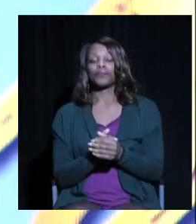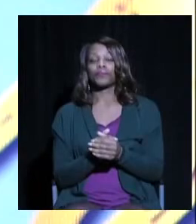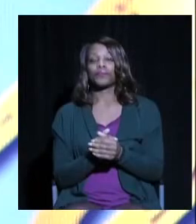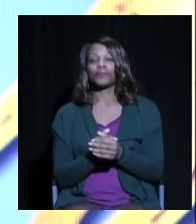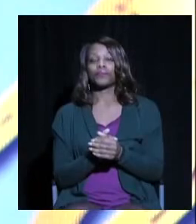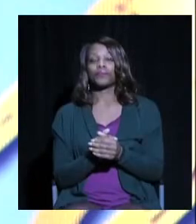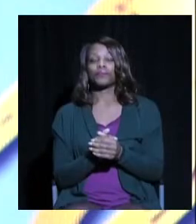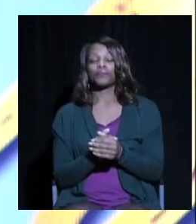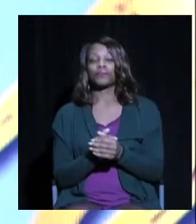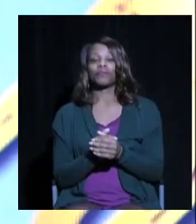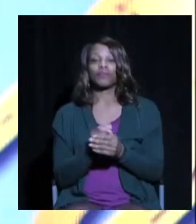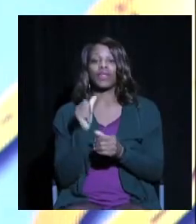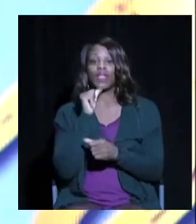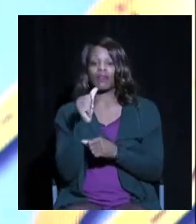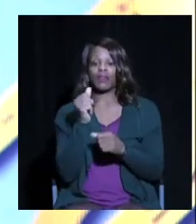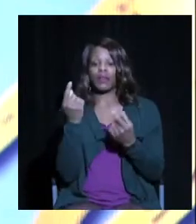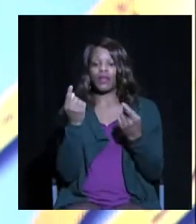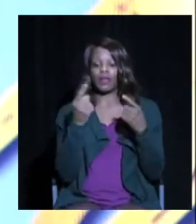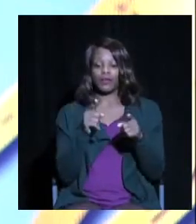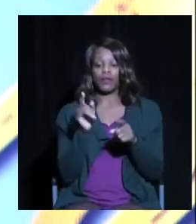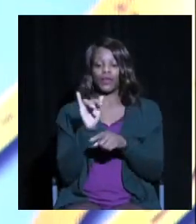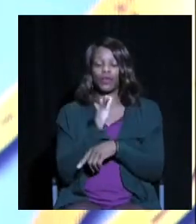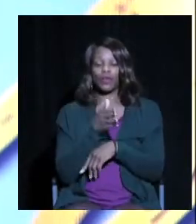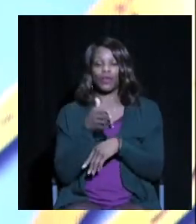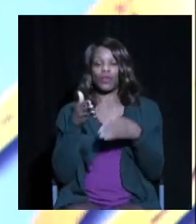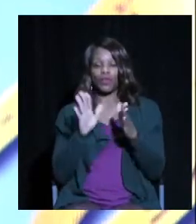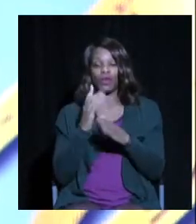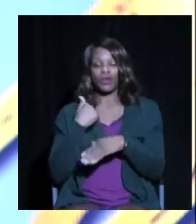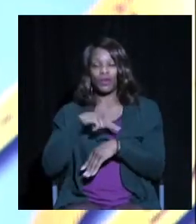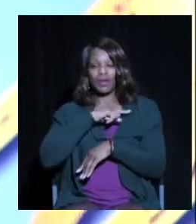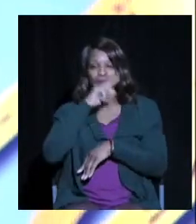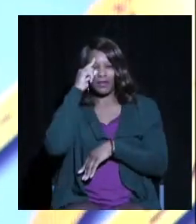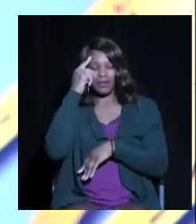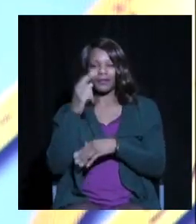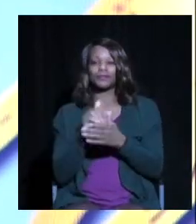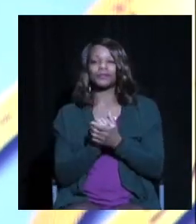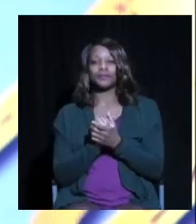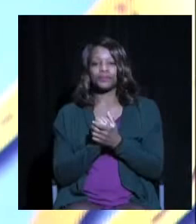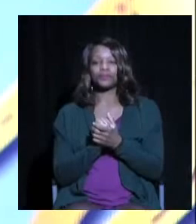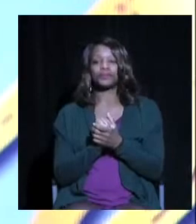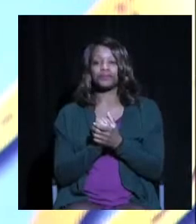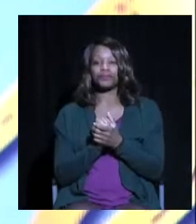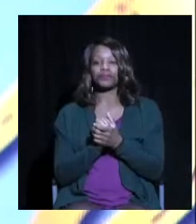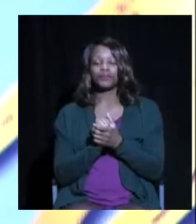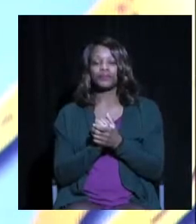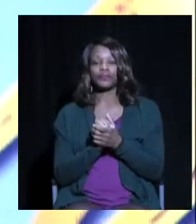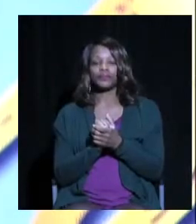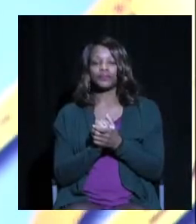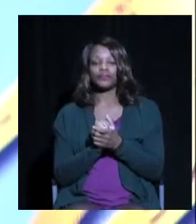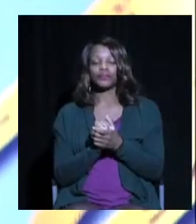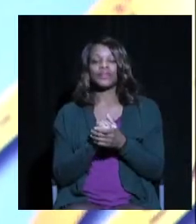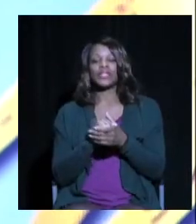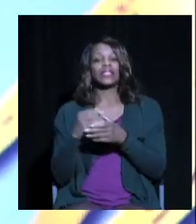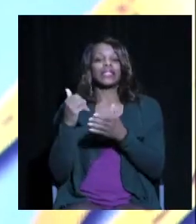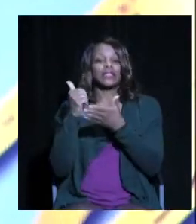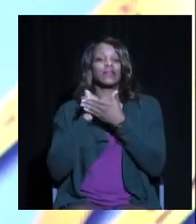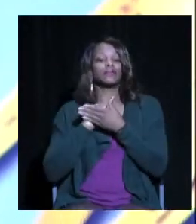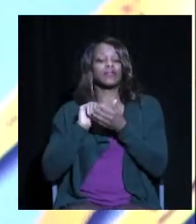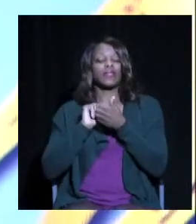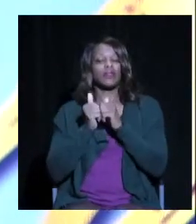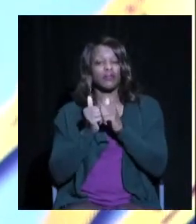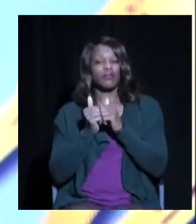are not always as they seem. And this good news about Jesus changes everything. And here's part of how that speaks to us right now is we're